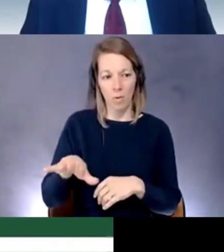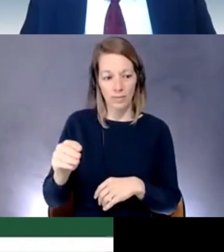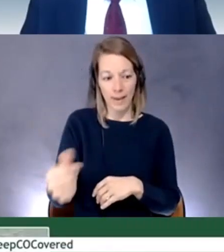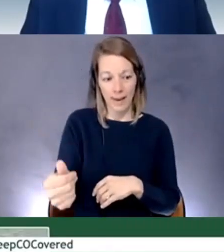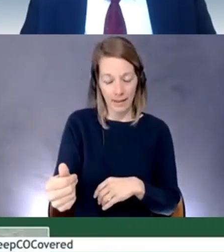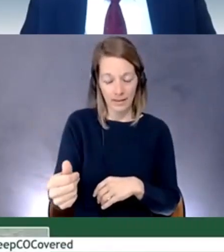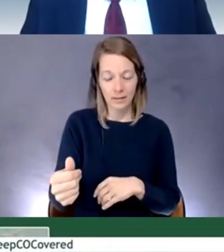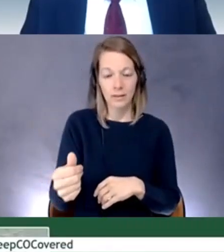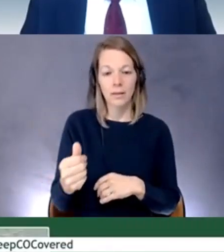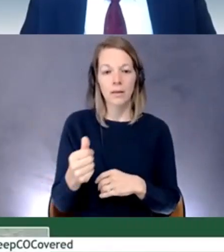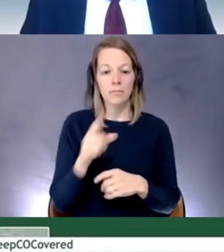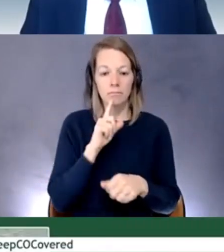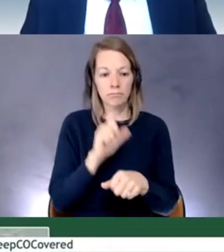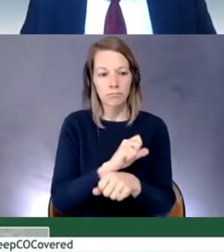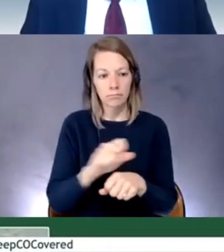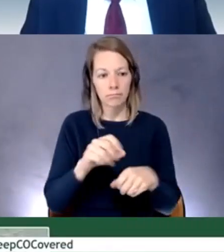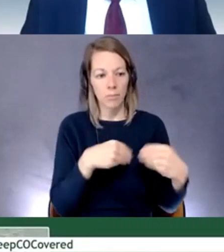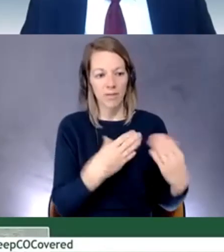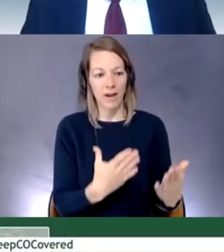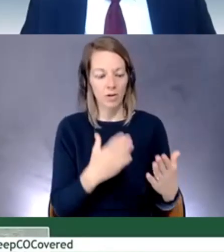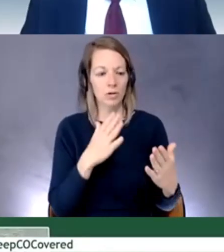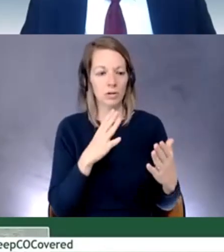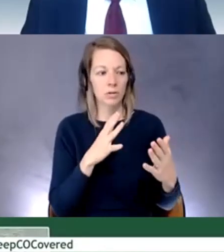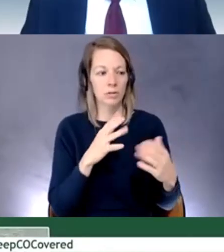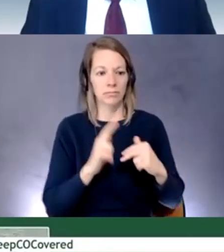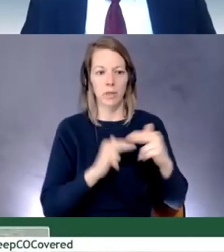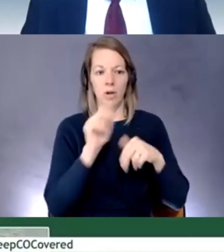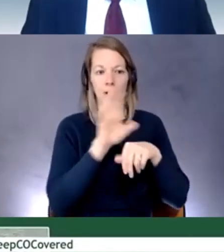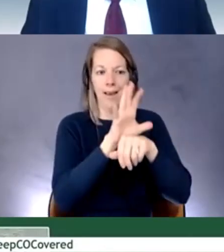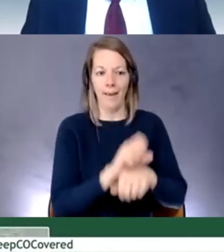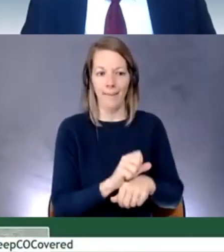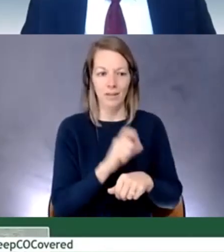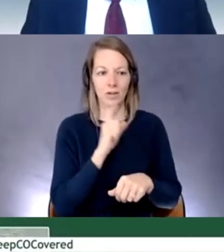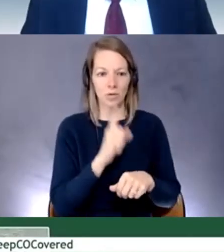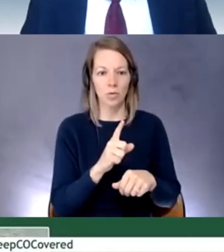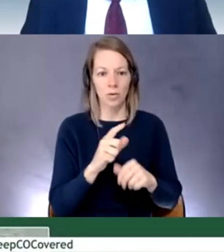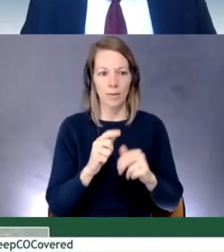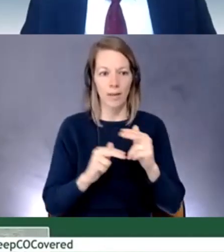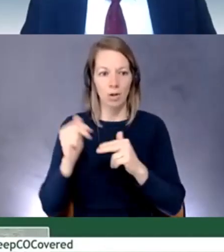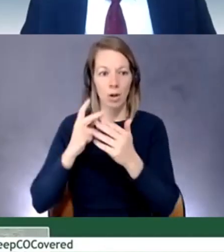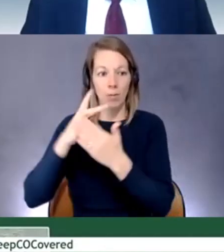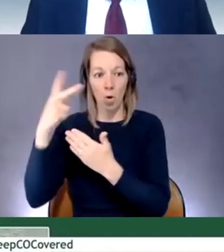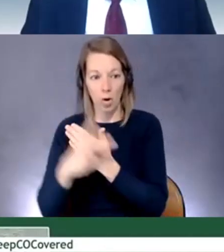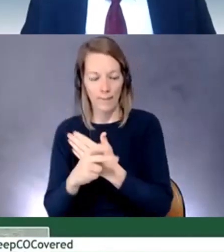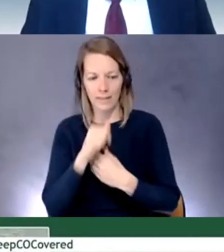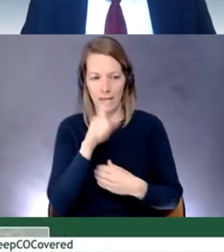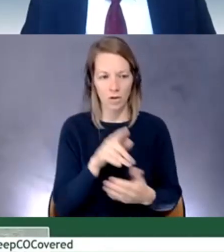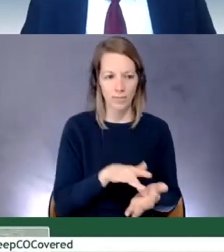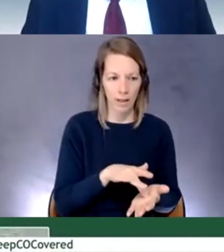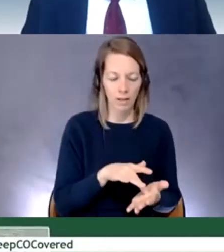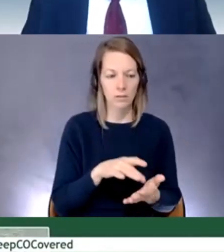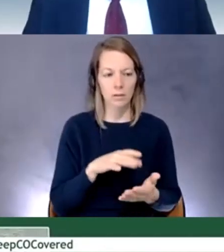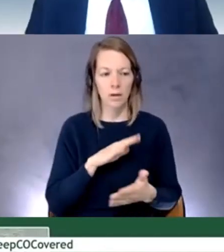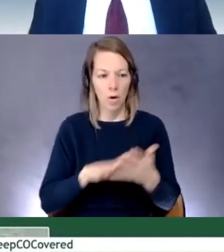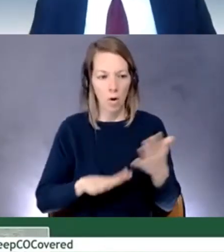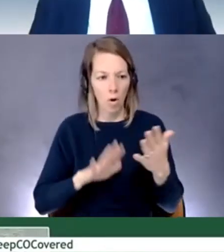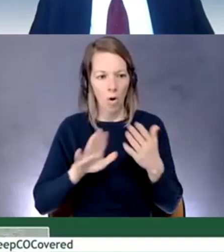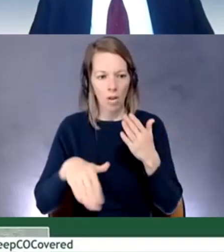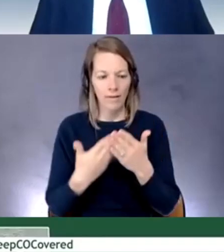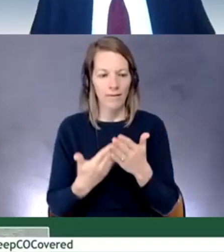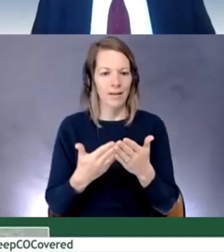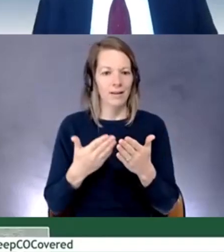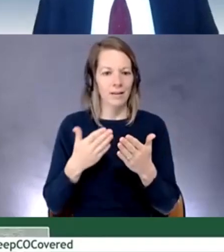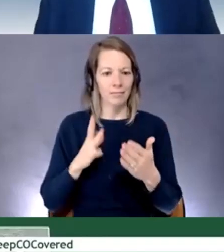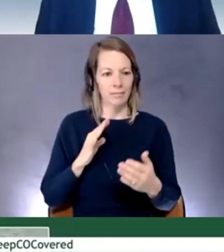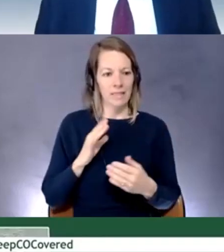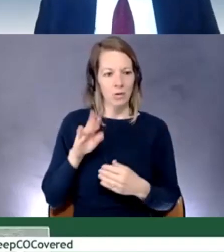so we make sure providers build habits that help them get to programs, not just pills, right? Get to the front side, all of the neat all the neat